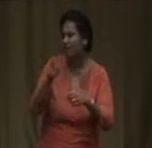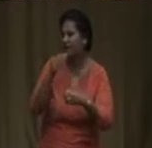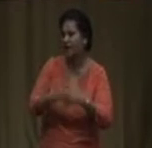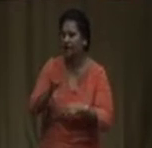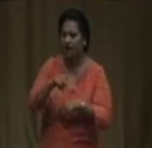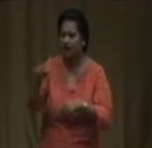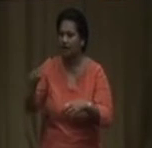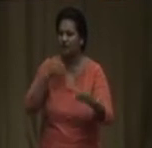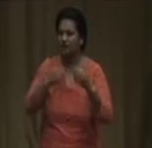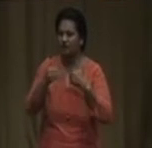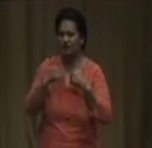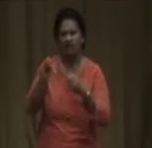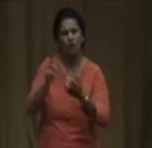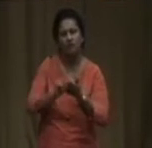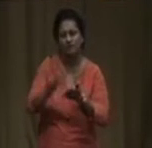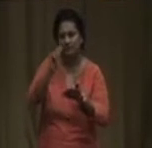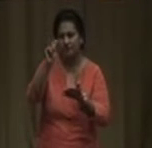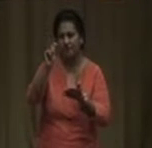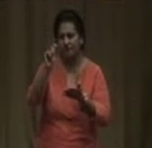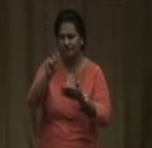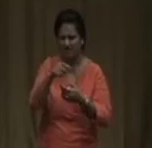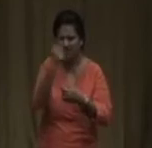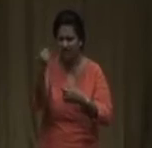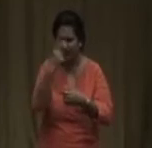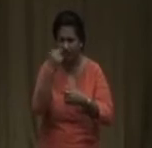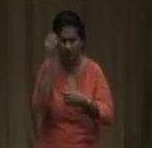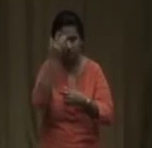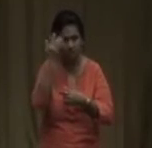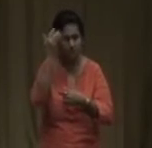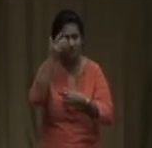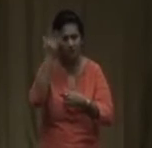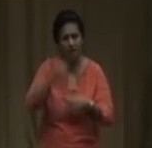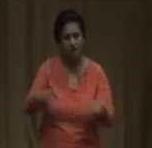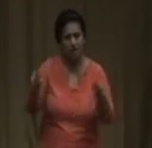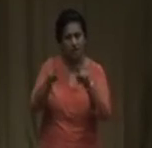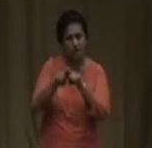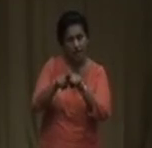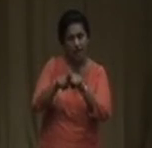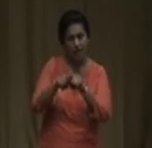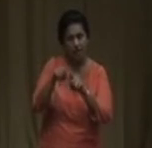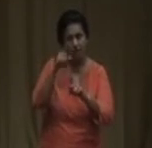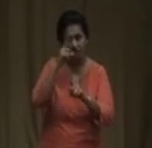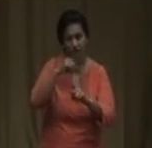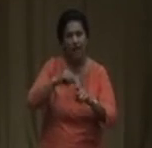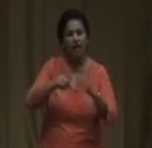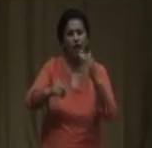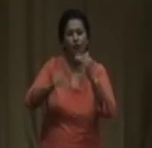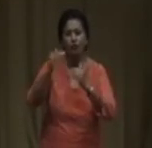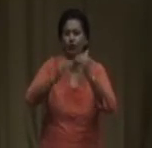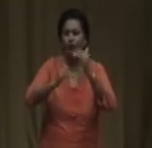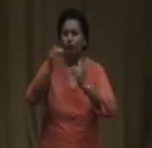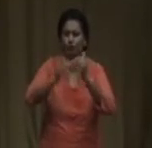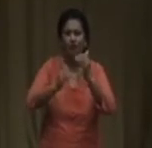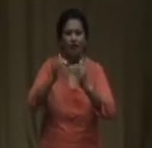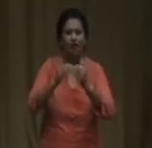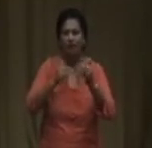education. And you can do the mental math. That's the equivalent of building a university roughly the size of the University of the